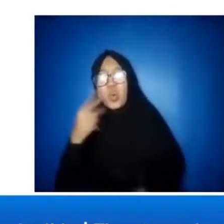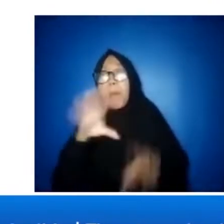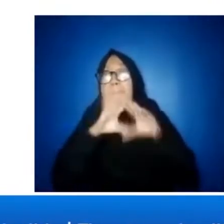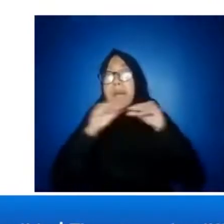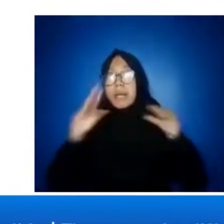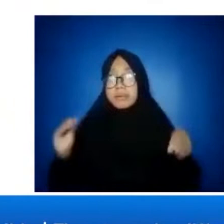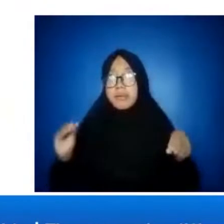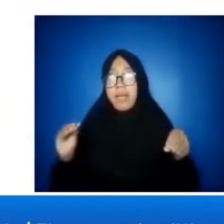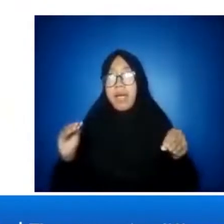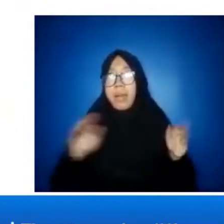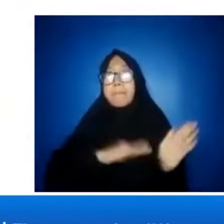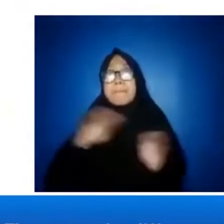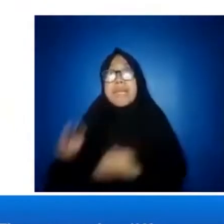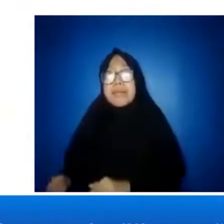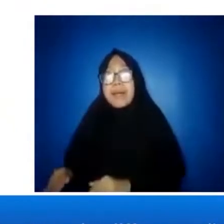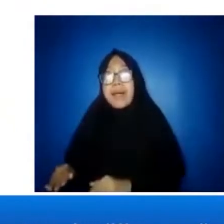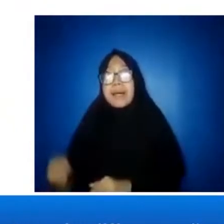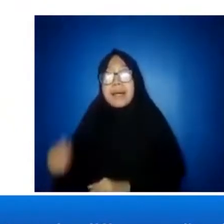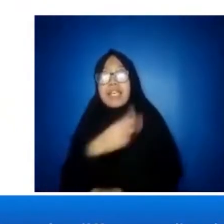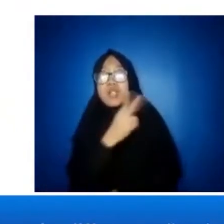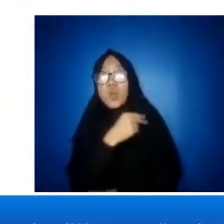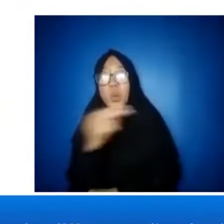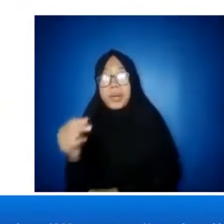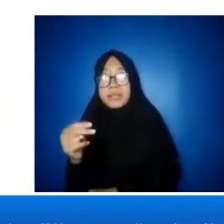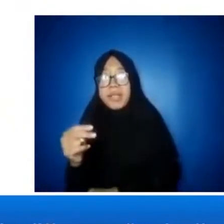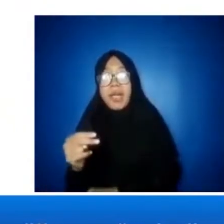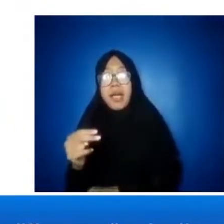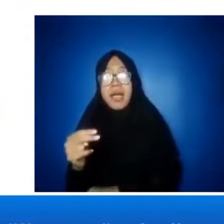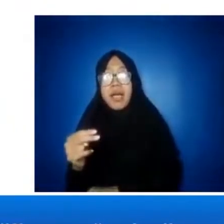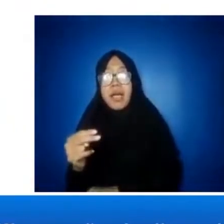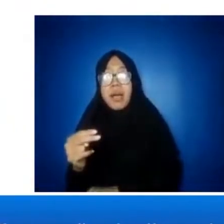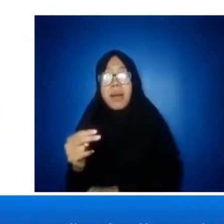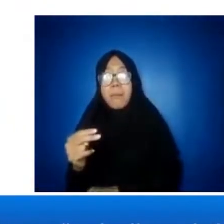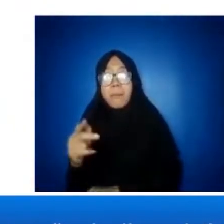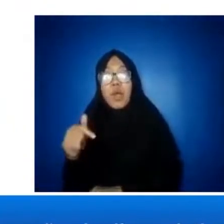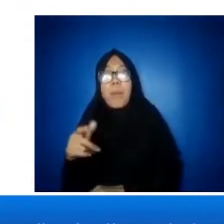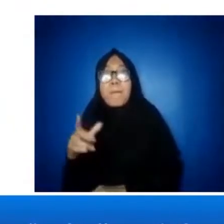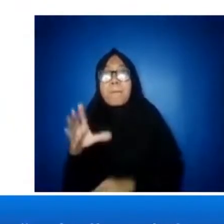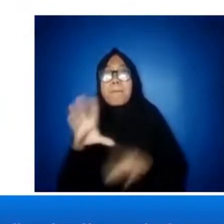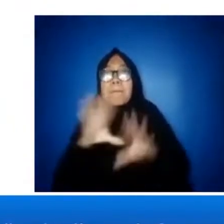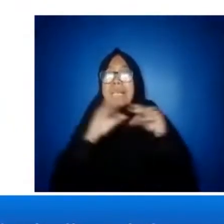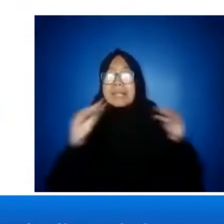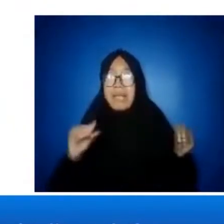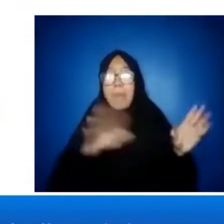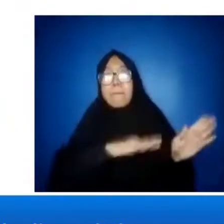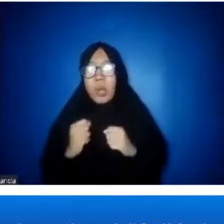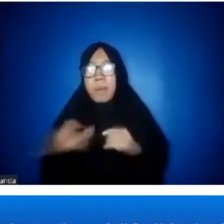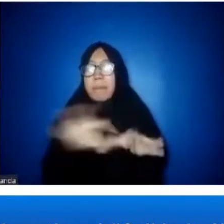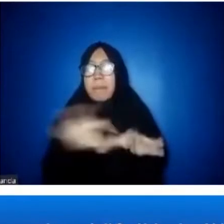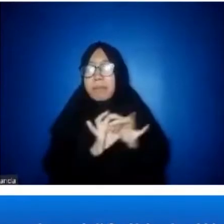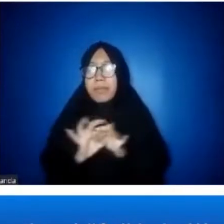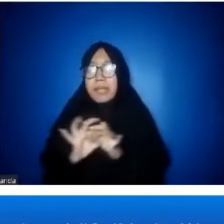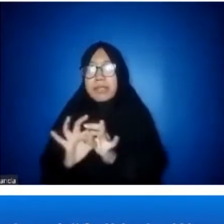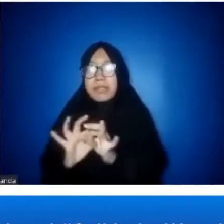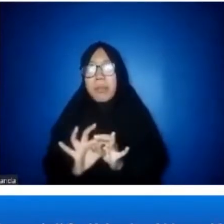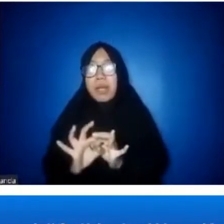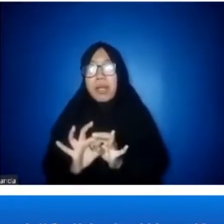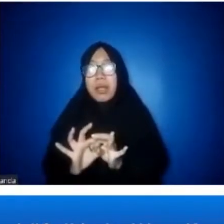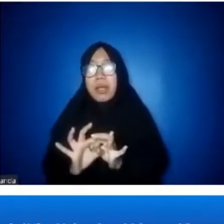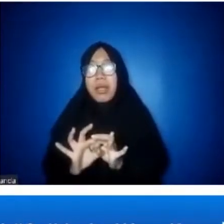migran Indonesia dan tentu juga pekerja migran yang lain. My